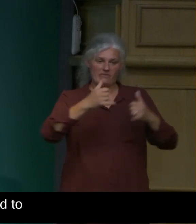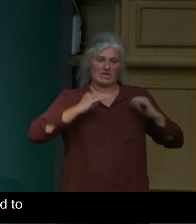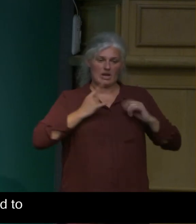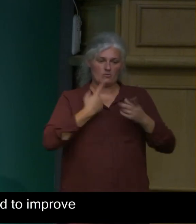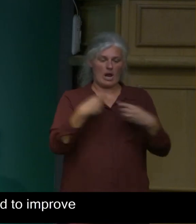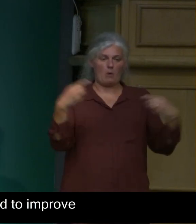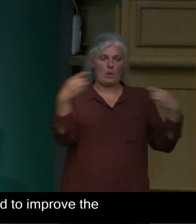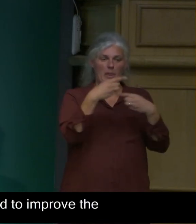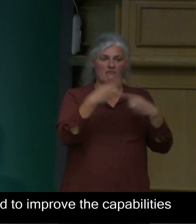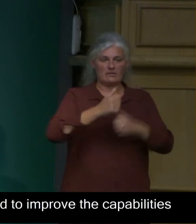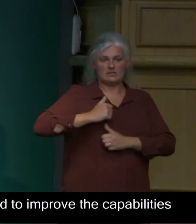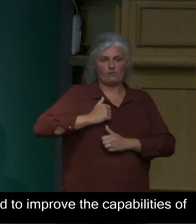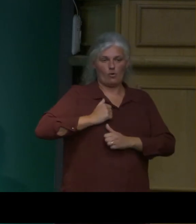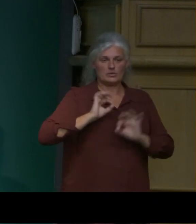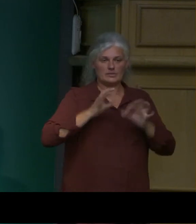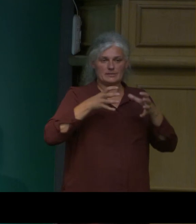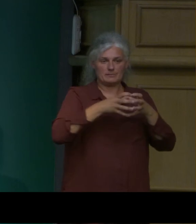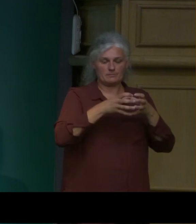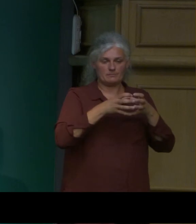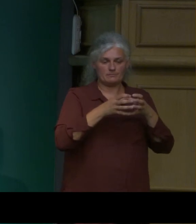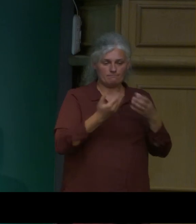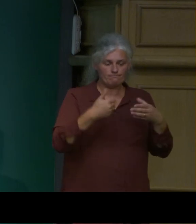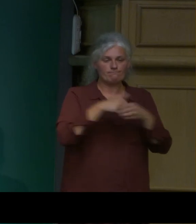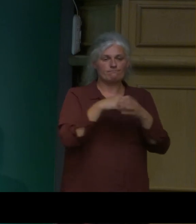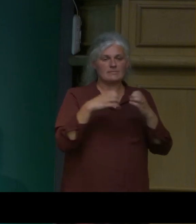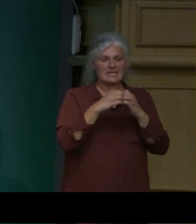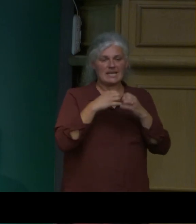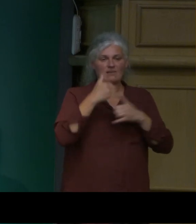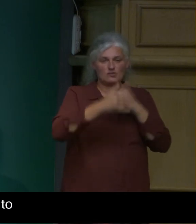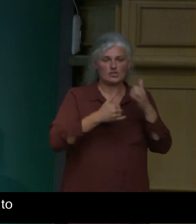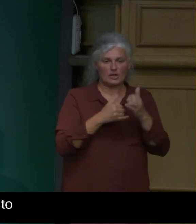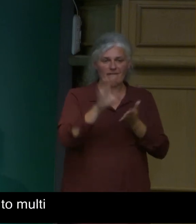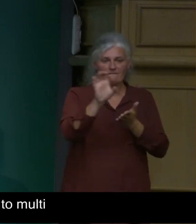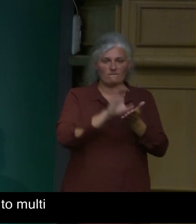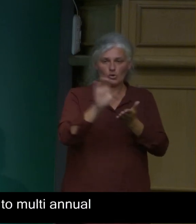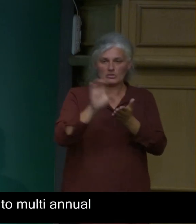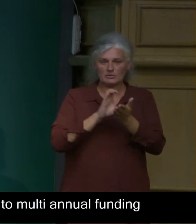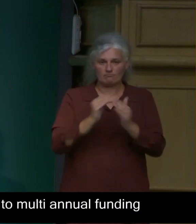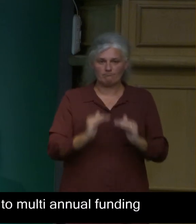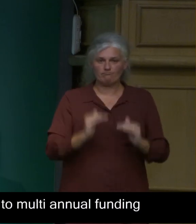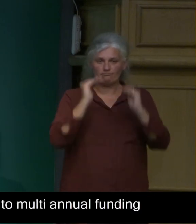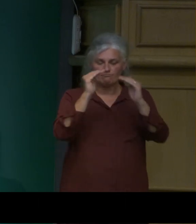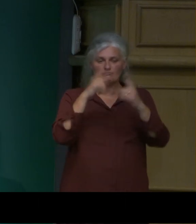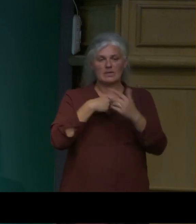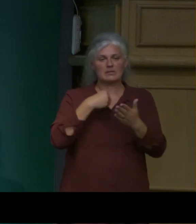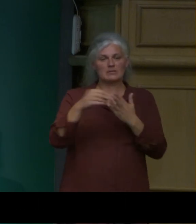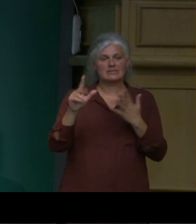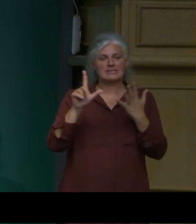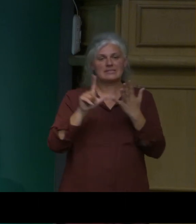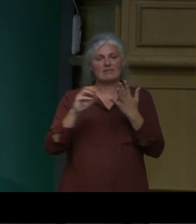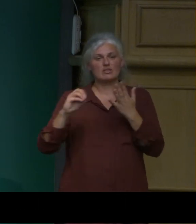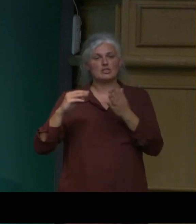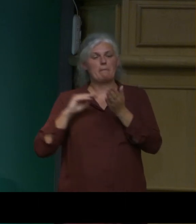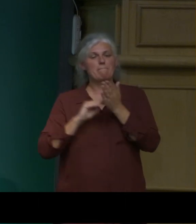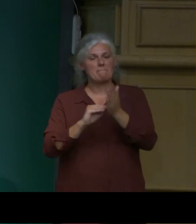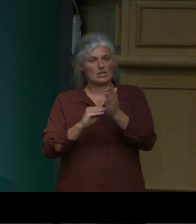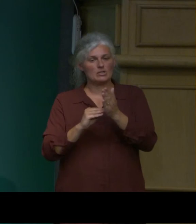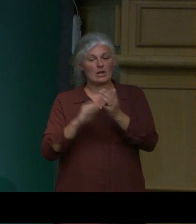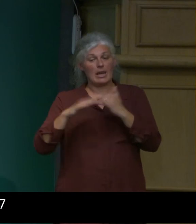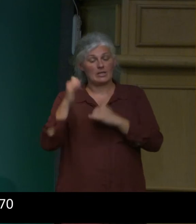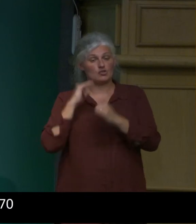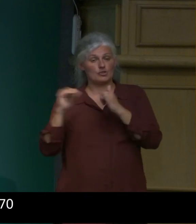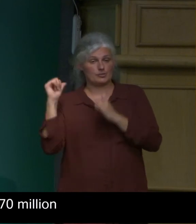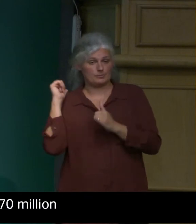our Defense Forces we've committed to multi-annual funding increases and spending increased by 70 million euros alone last